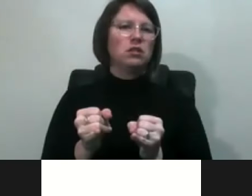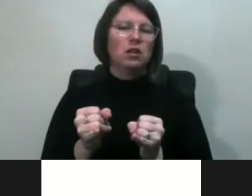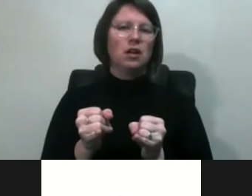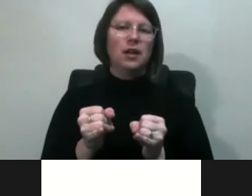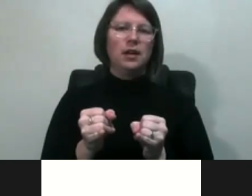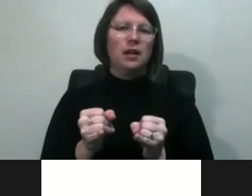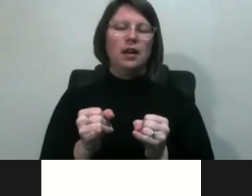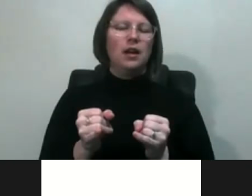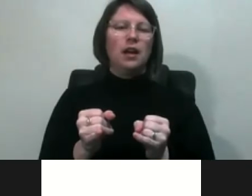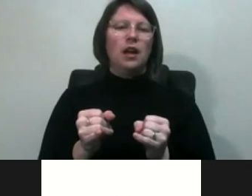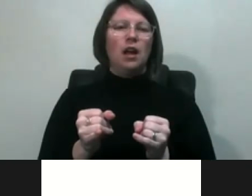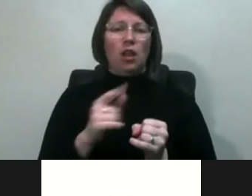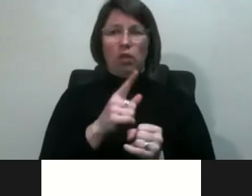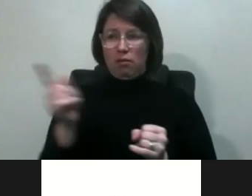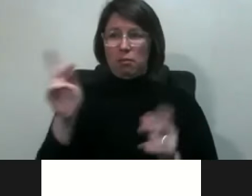And that being said, for those who are listening,